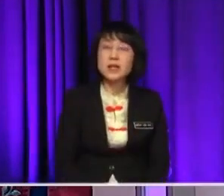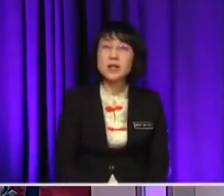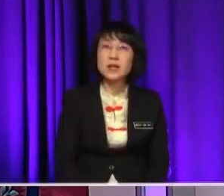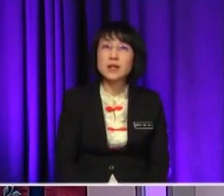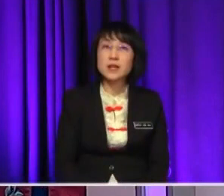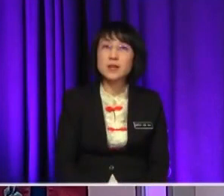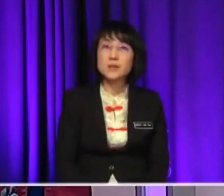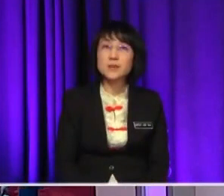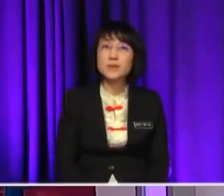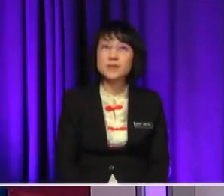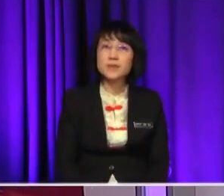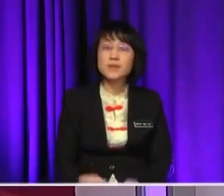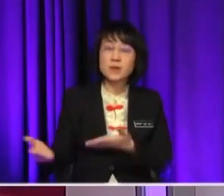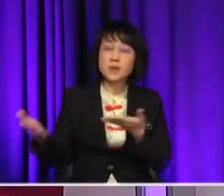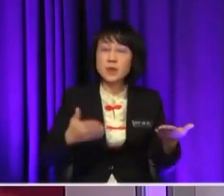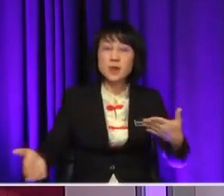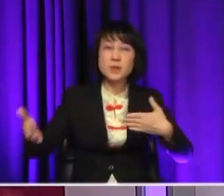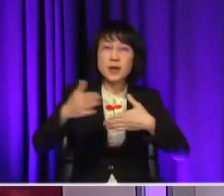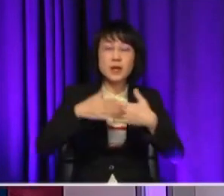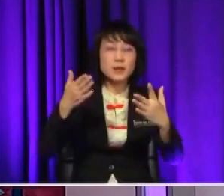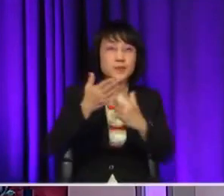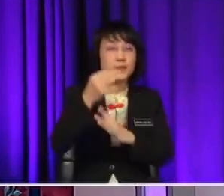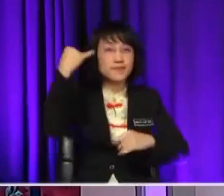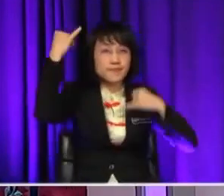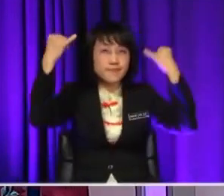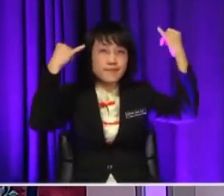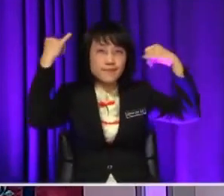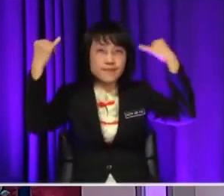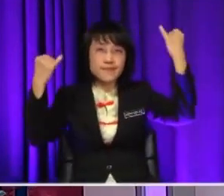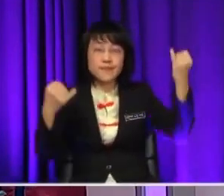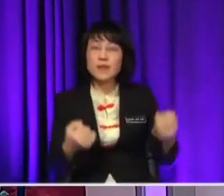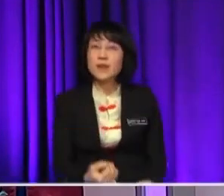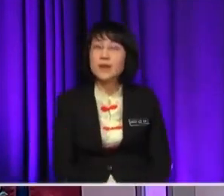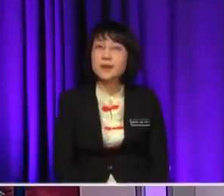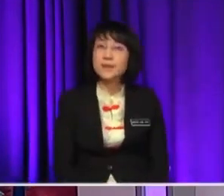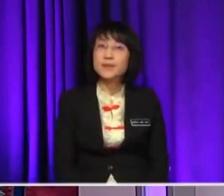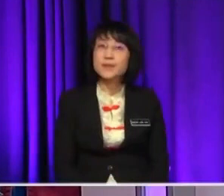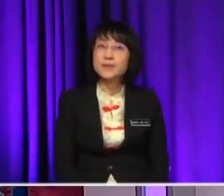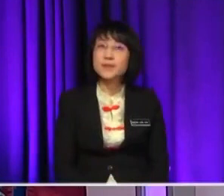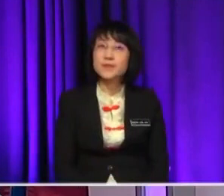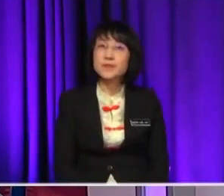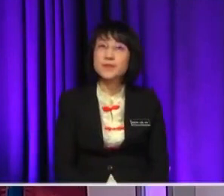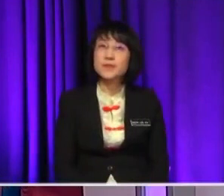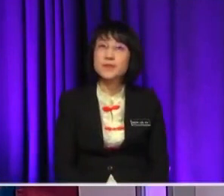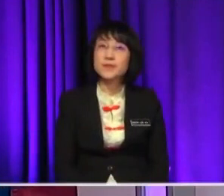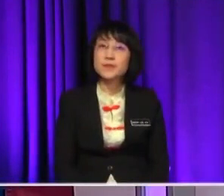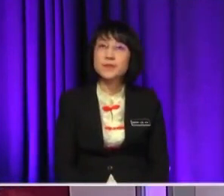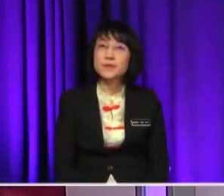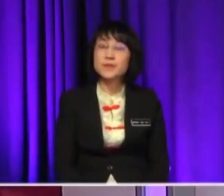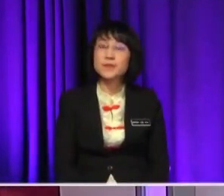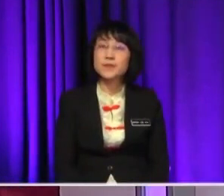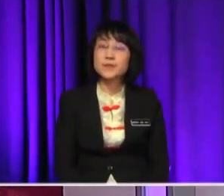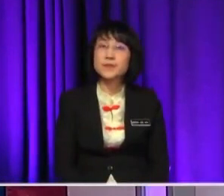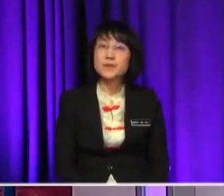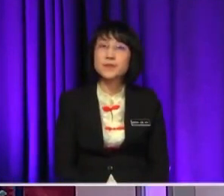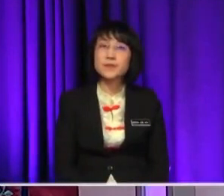the imagery. Right? So this usually happens. There are times where we'll be underlining more and more, and sometimes